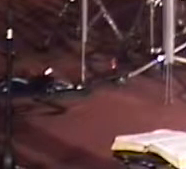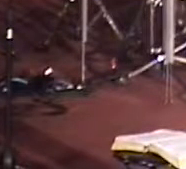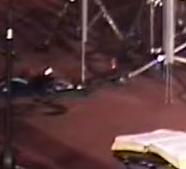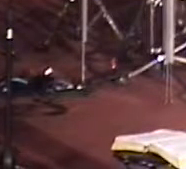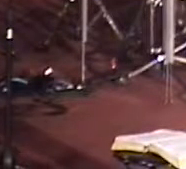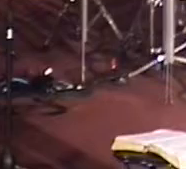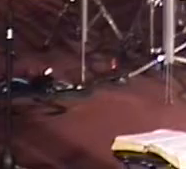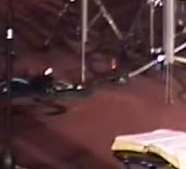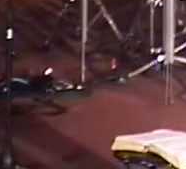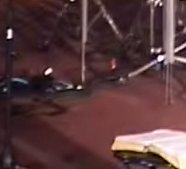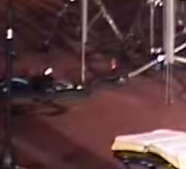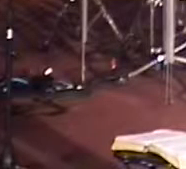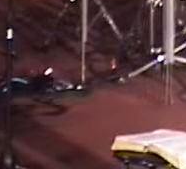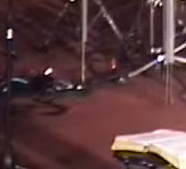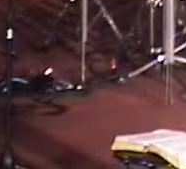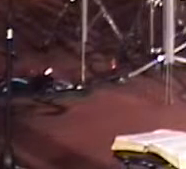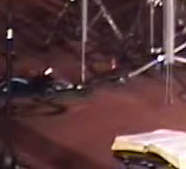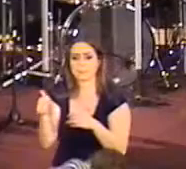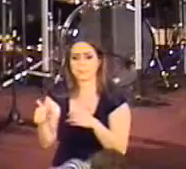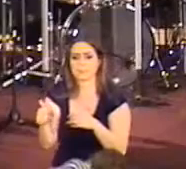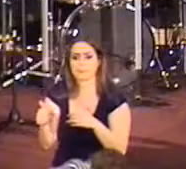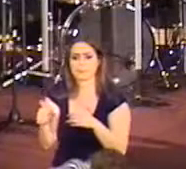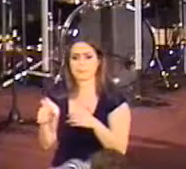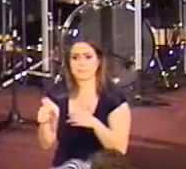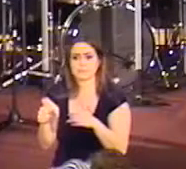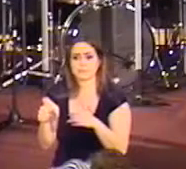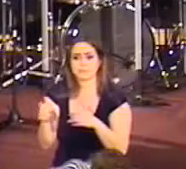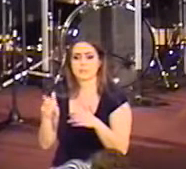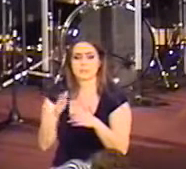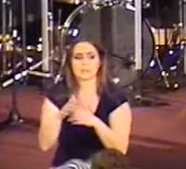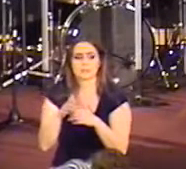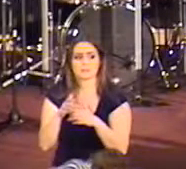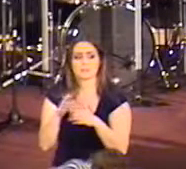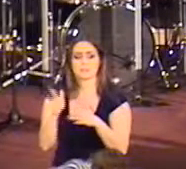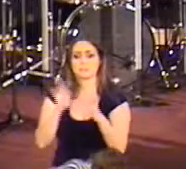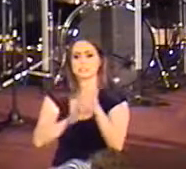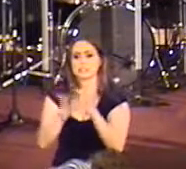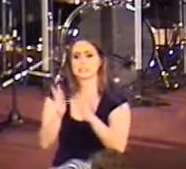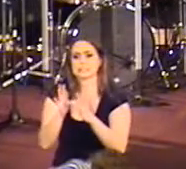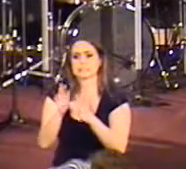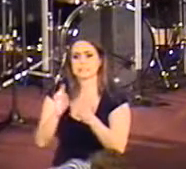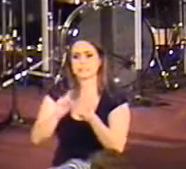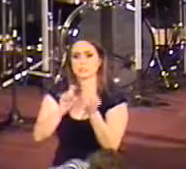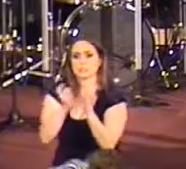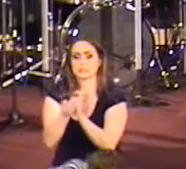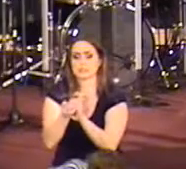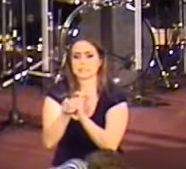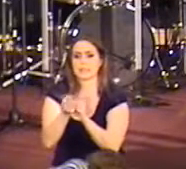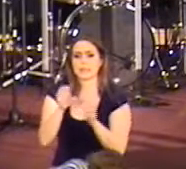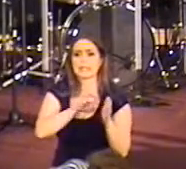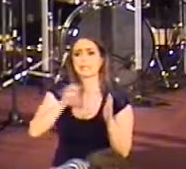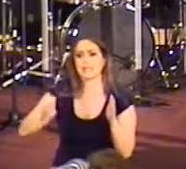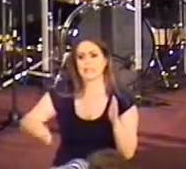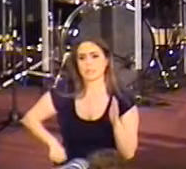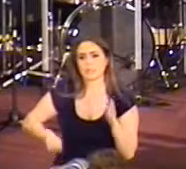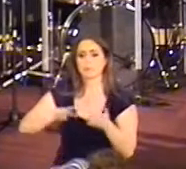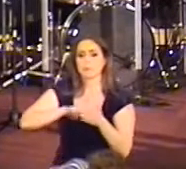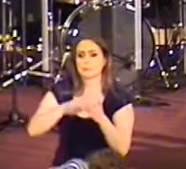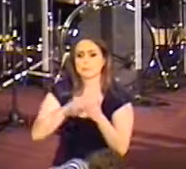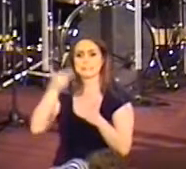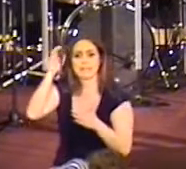in Matthew 1:23, Jesus is called Emmanuel, which translated God with us. And indeed, Jesus was with us, wasn't